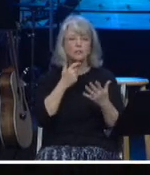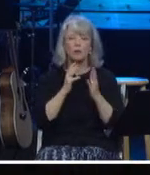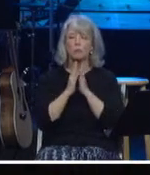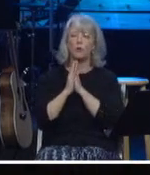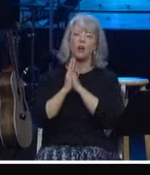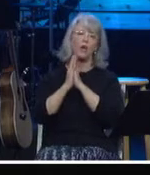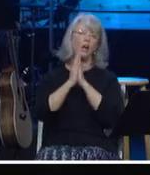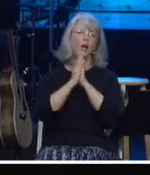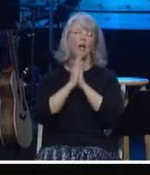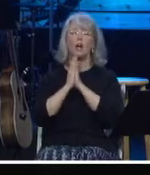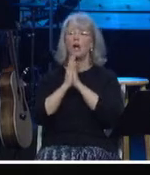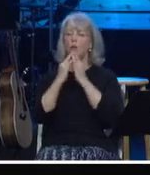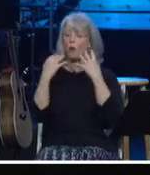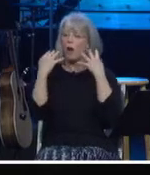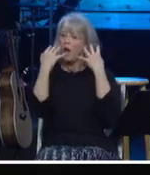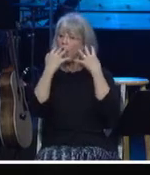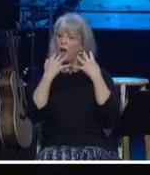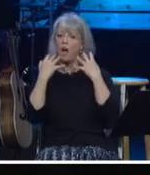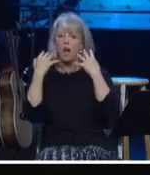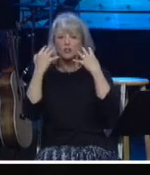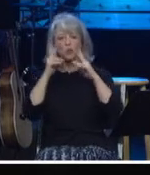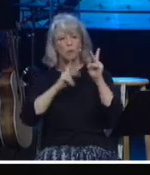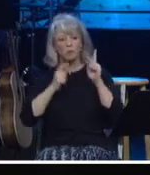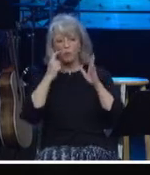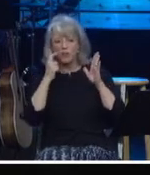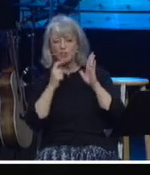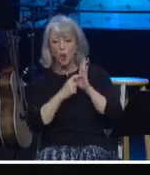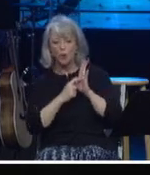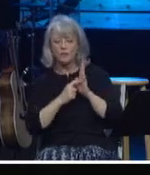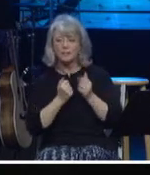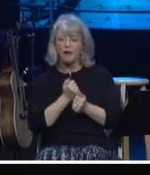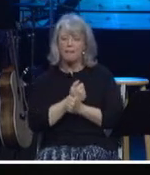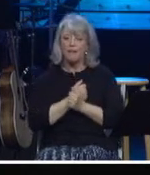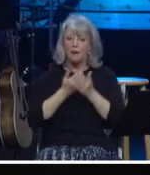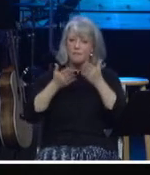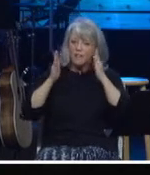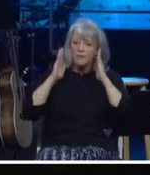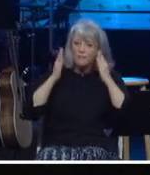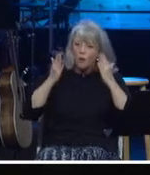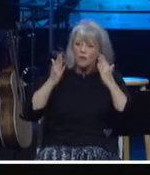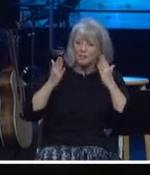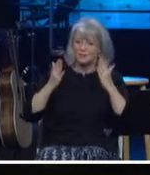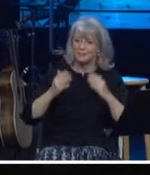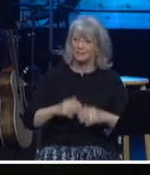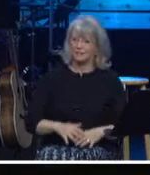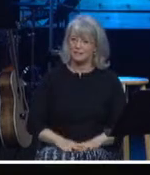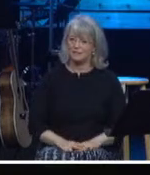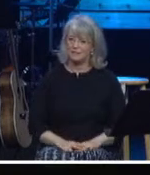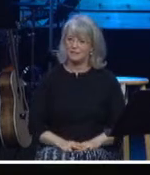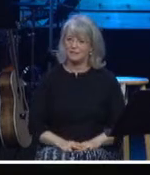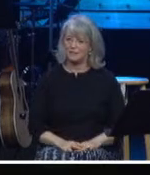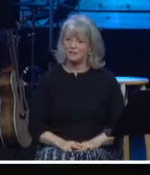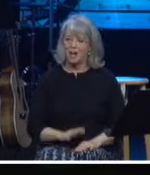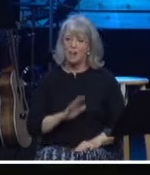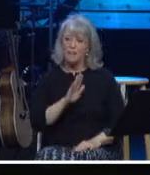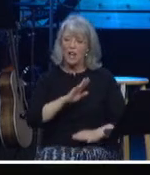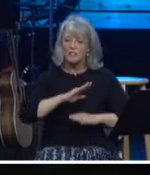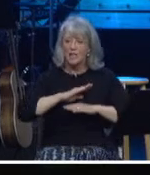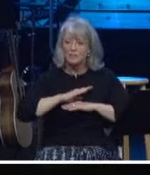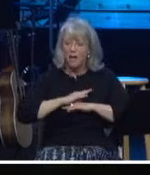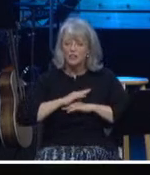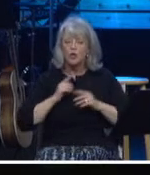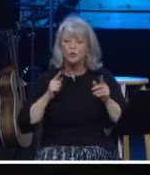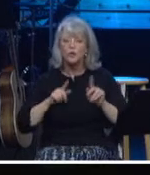They want to be acknowledged. They loved the attention. They found their satisfaction in